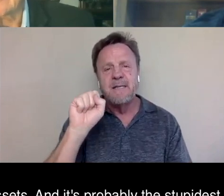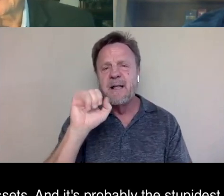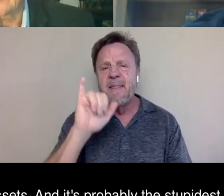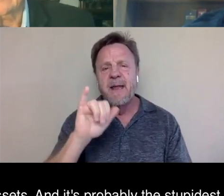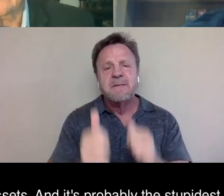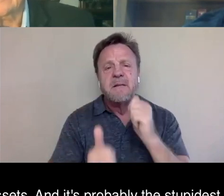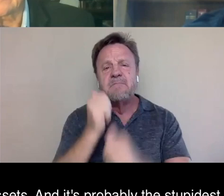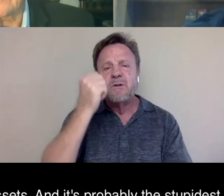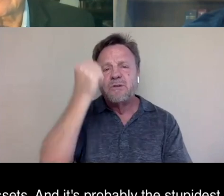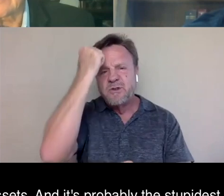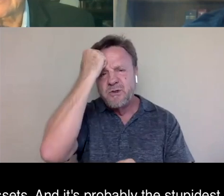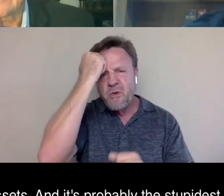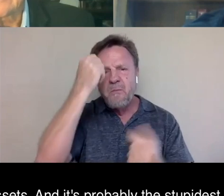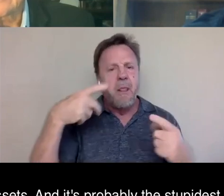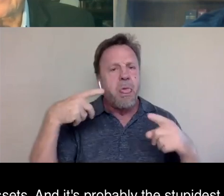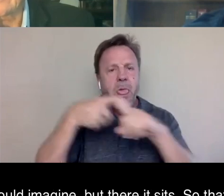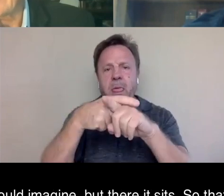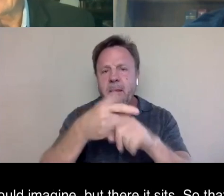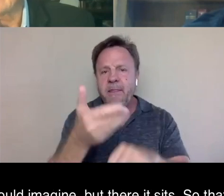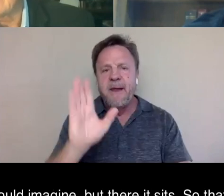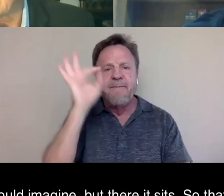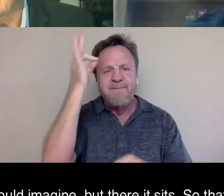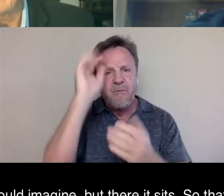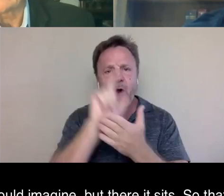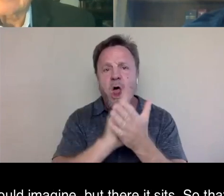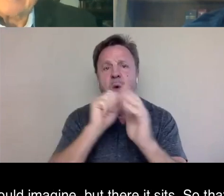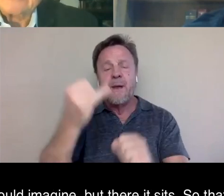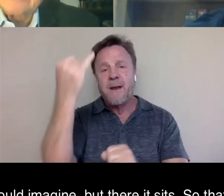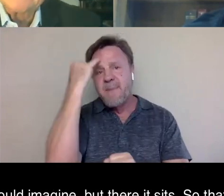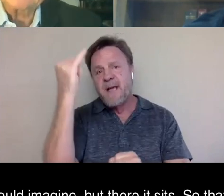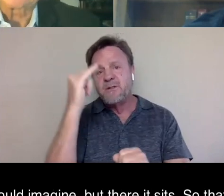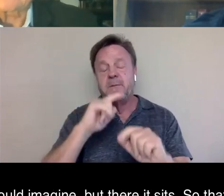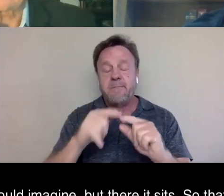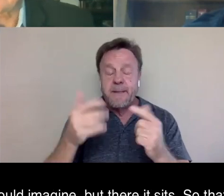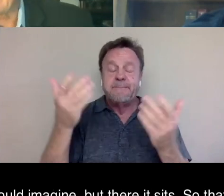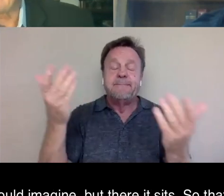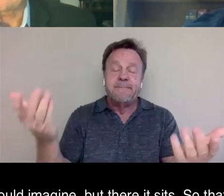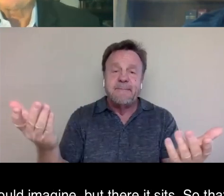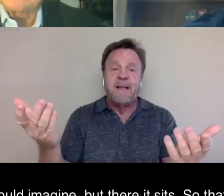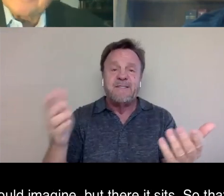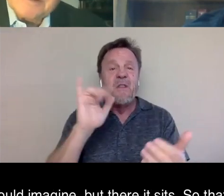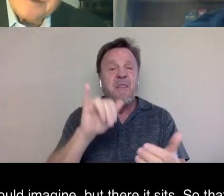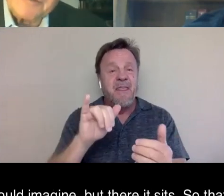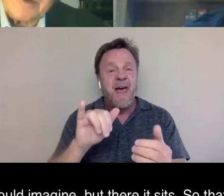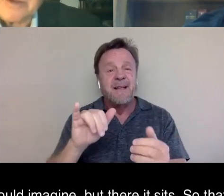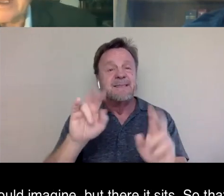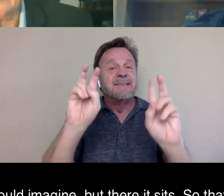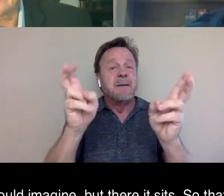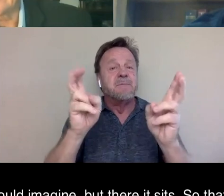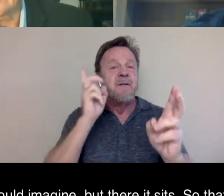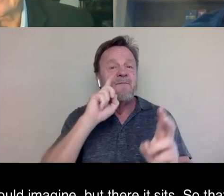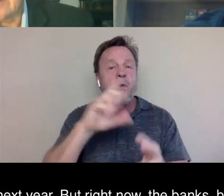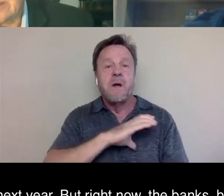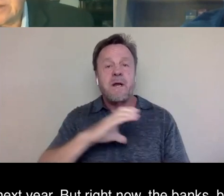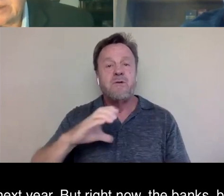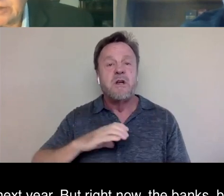most counterproductive thing in federal law that we could imagine. But there it sits. So that's the subject, by the way, for congressional